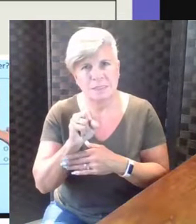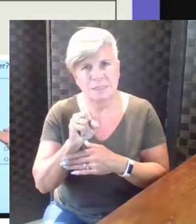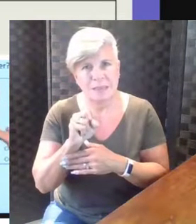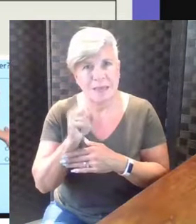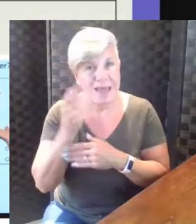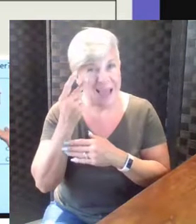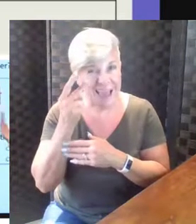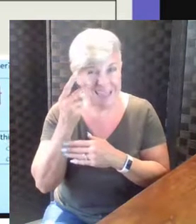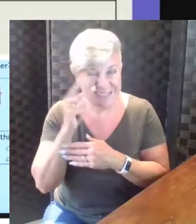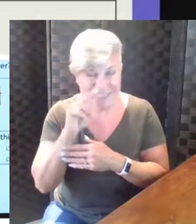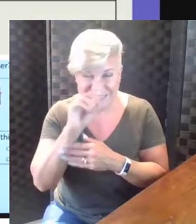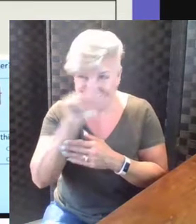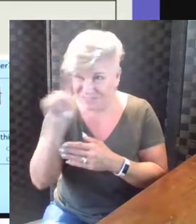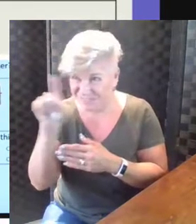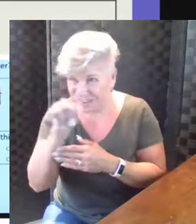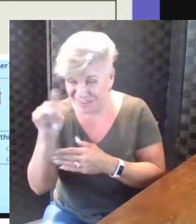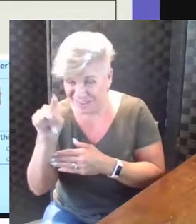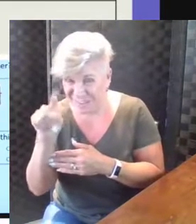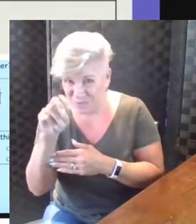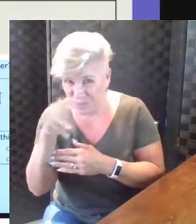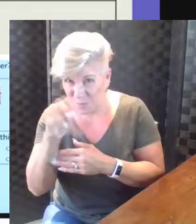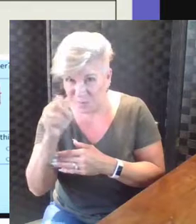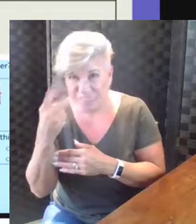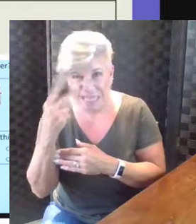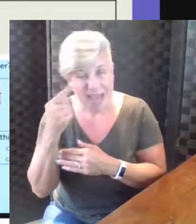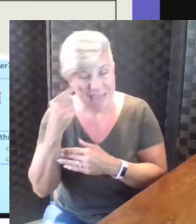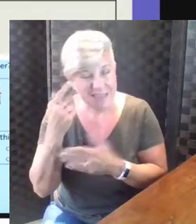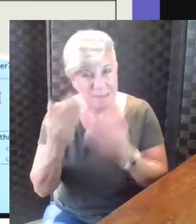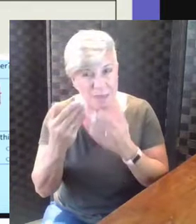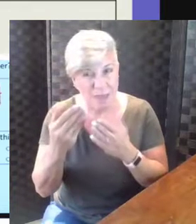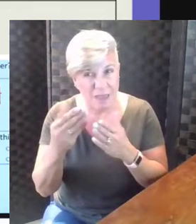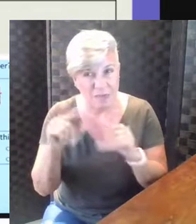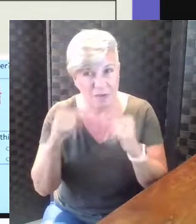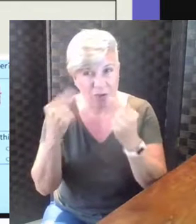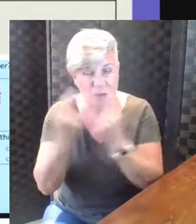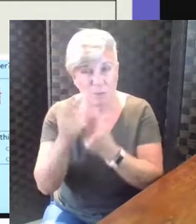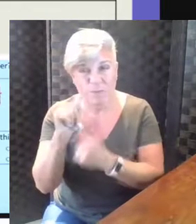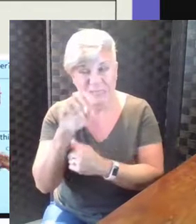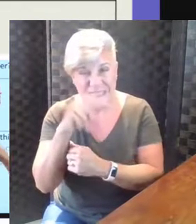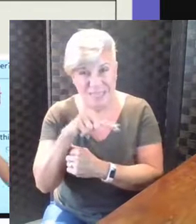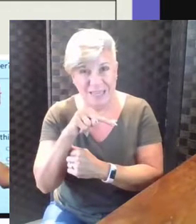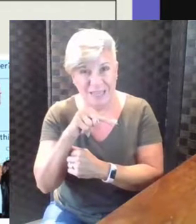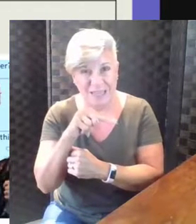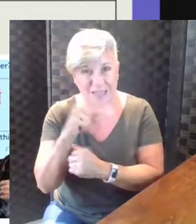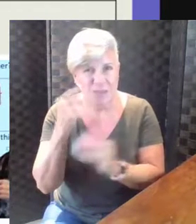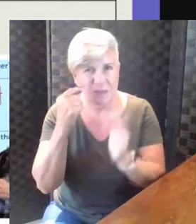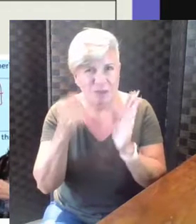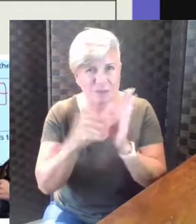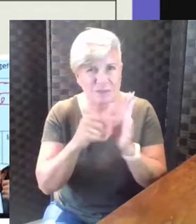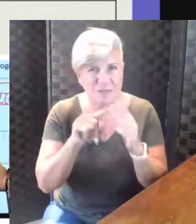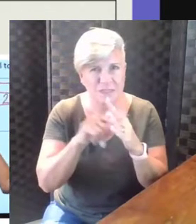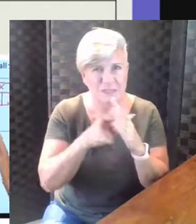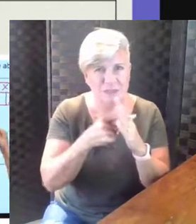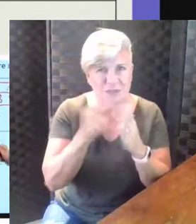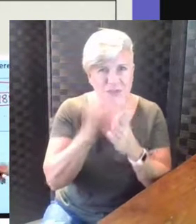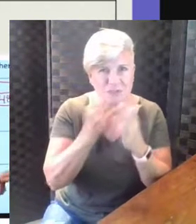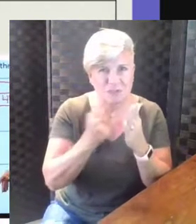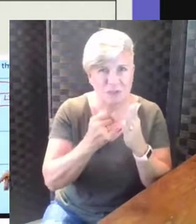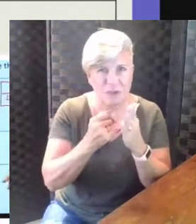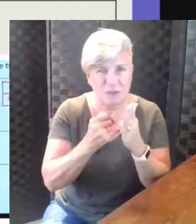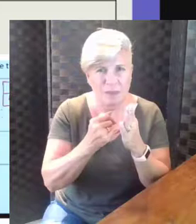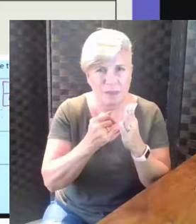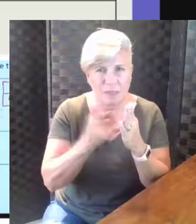I can look at my dots right there, my ones, and see I think I may have more than 10. If you noticed, I kind of started to draw them in